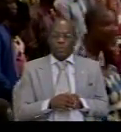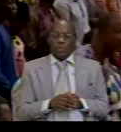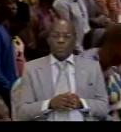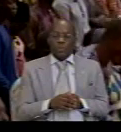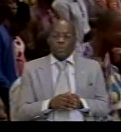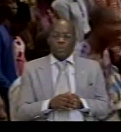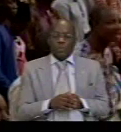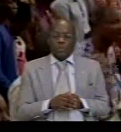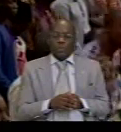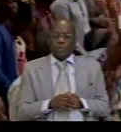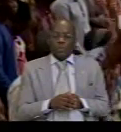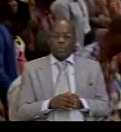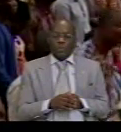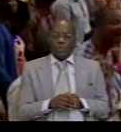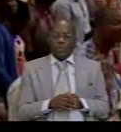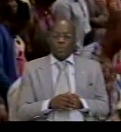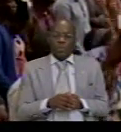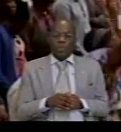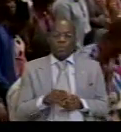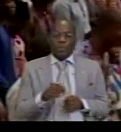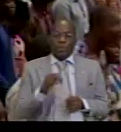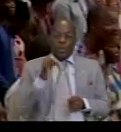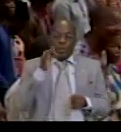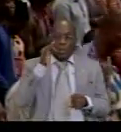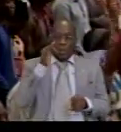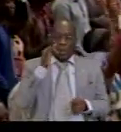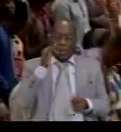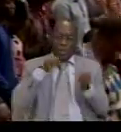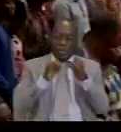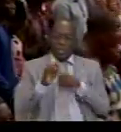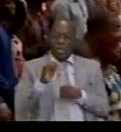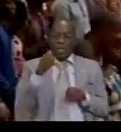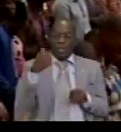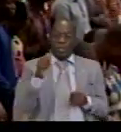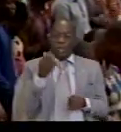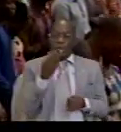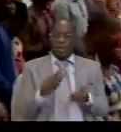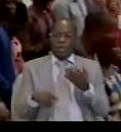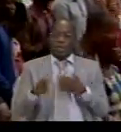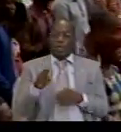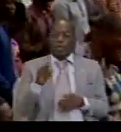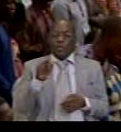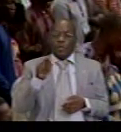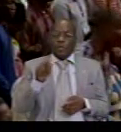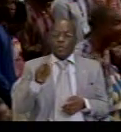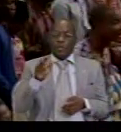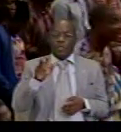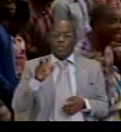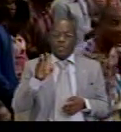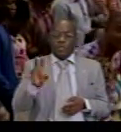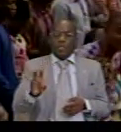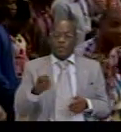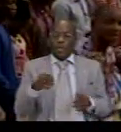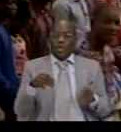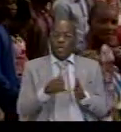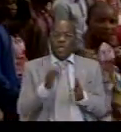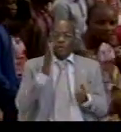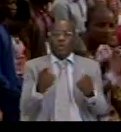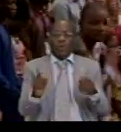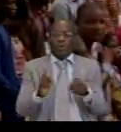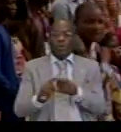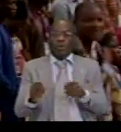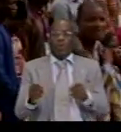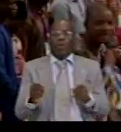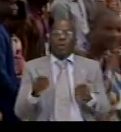Isaiah 10 verse 27, and it shall come to pass in that day that his burden shall be taken away off from